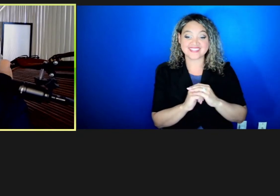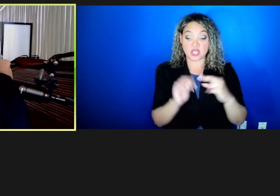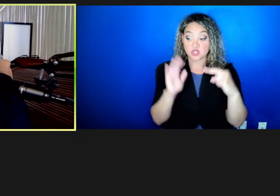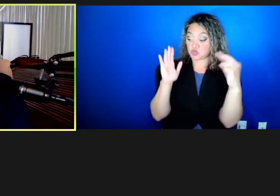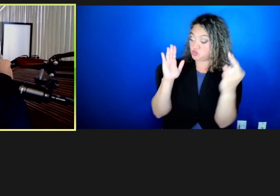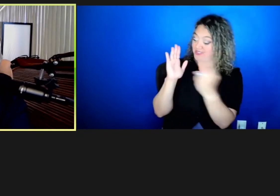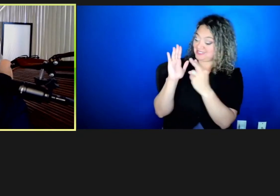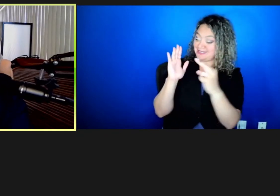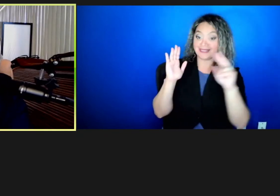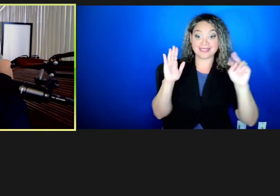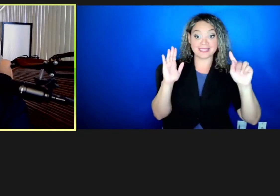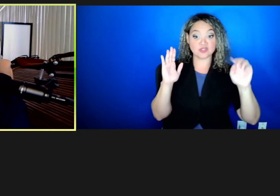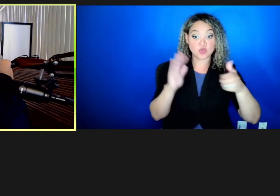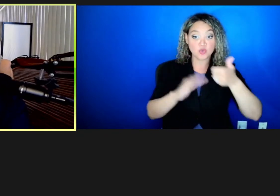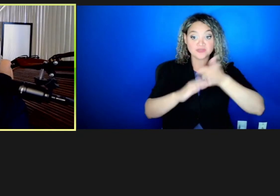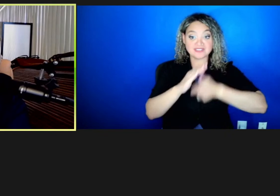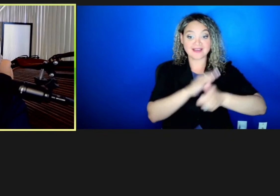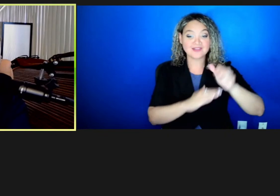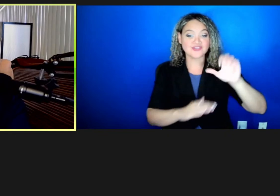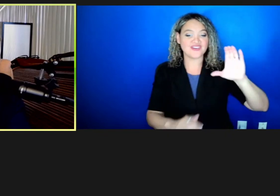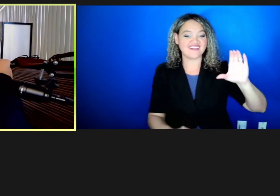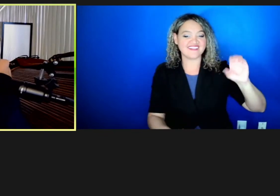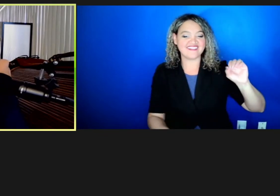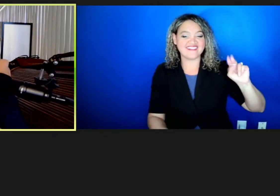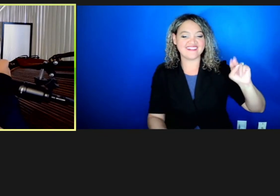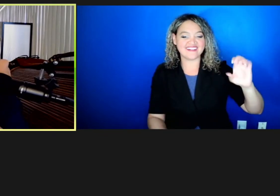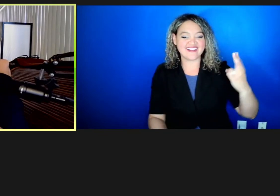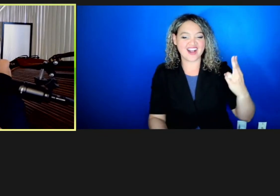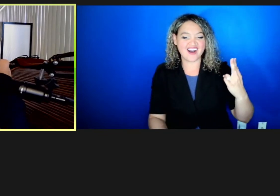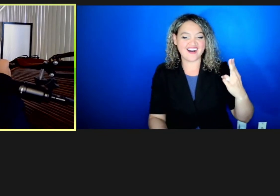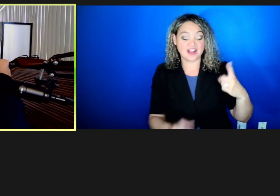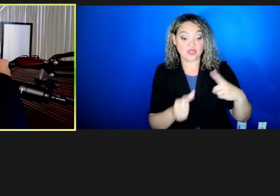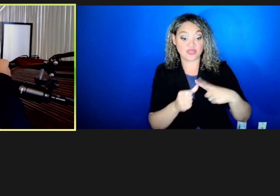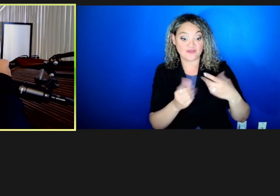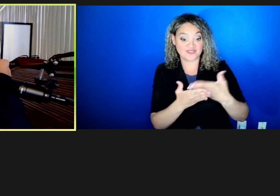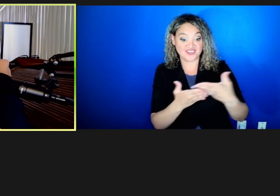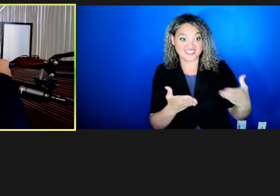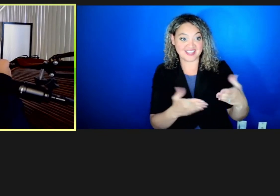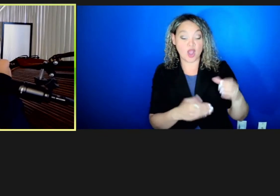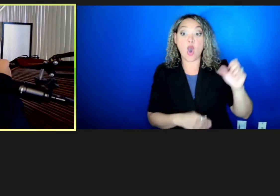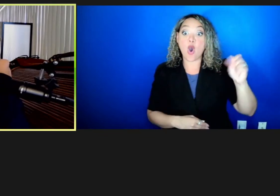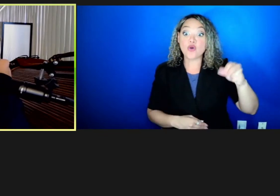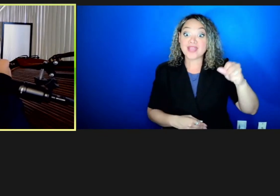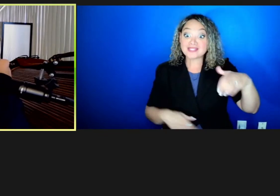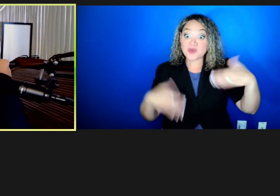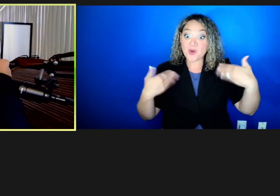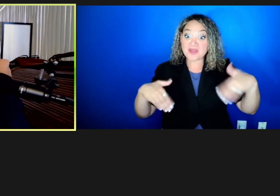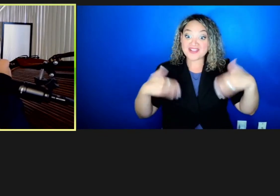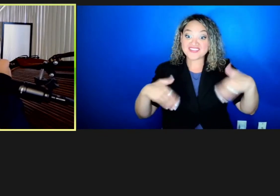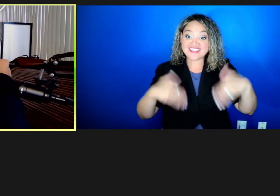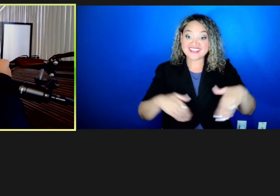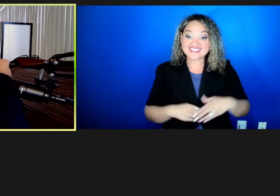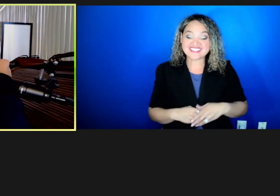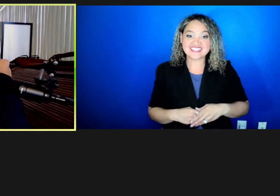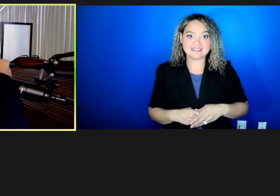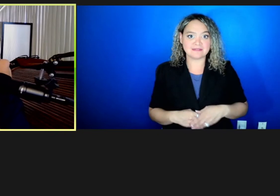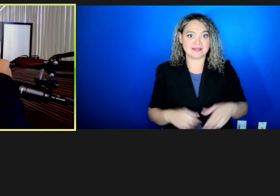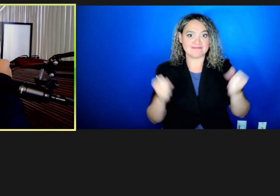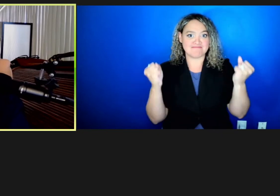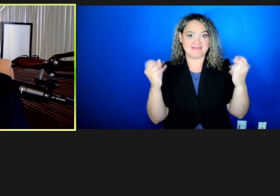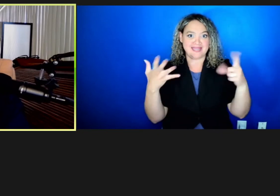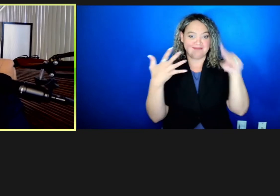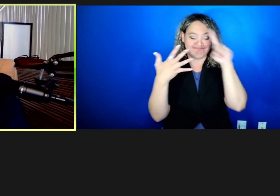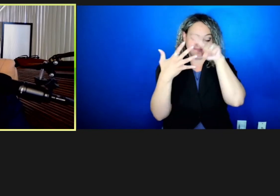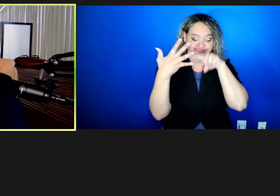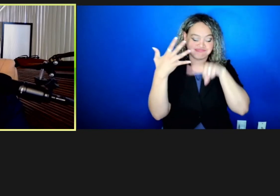notes under conch, there's the first thing is yes. all oh my of those. goodness. Well, there are quite a few here.